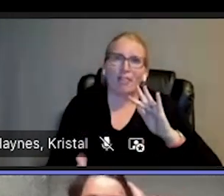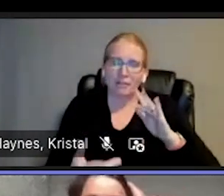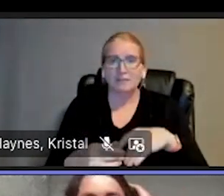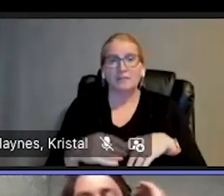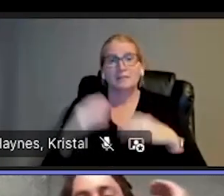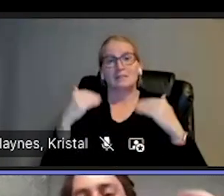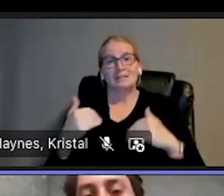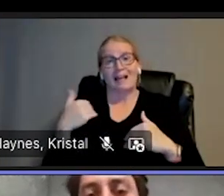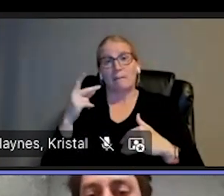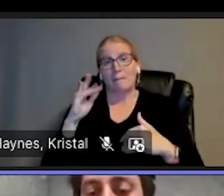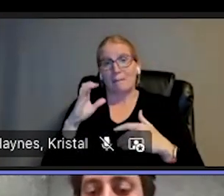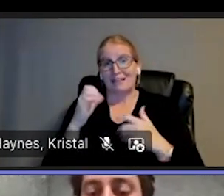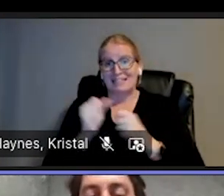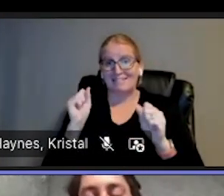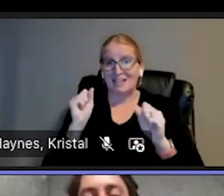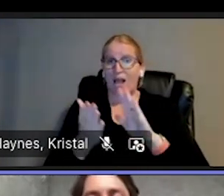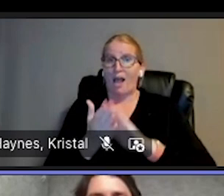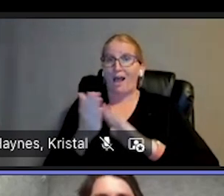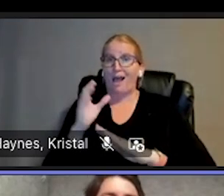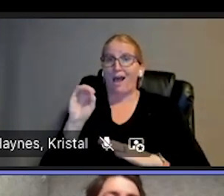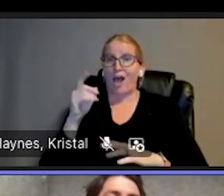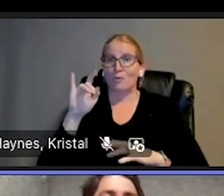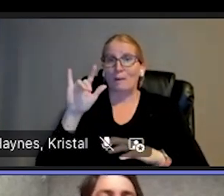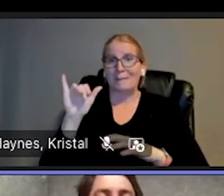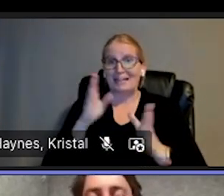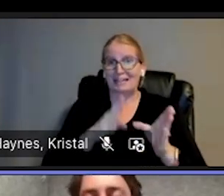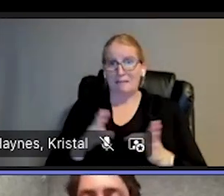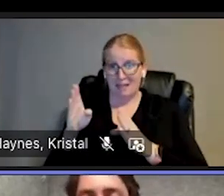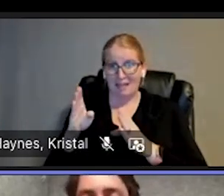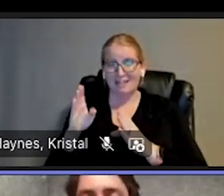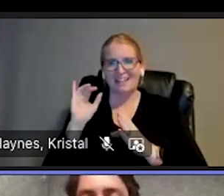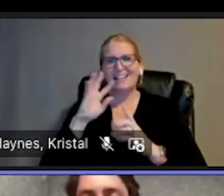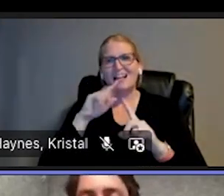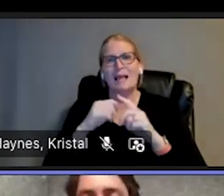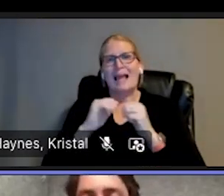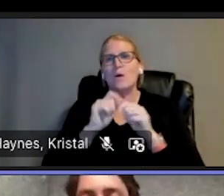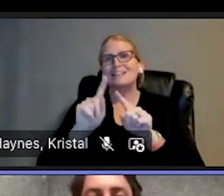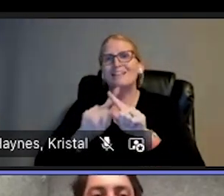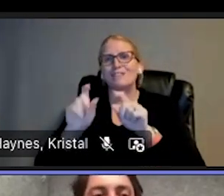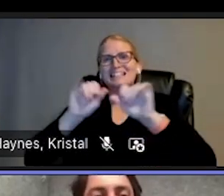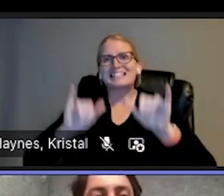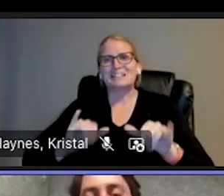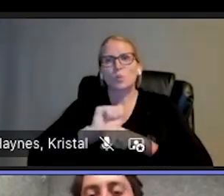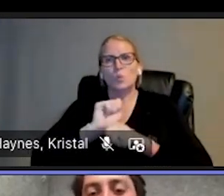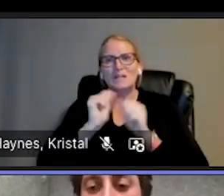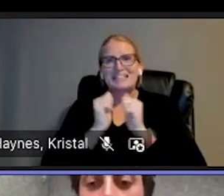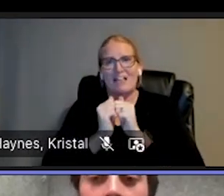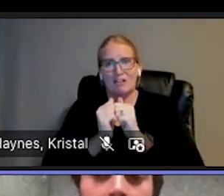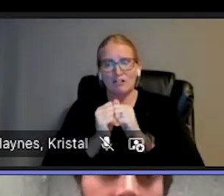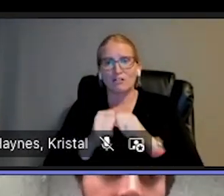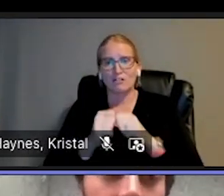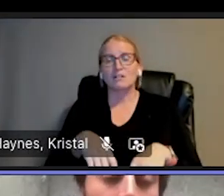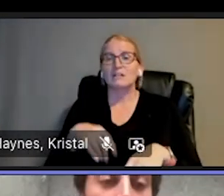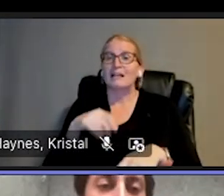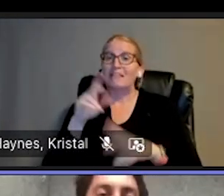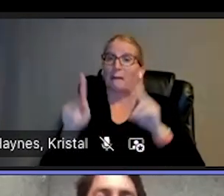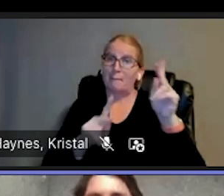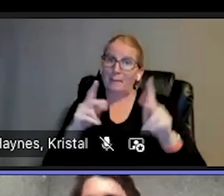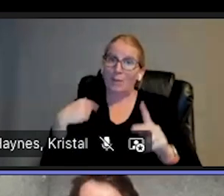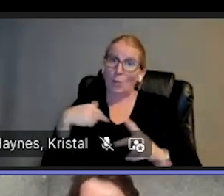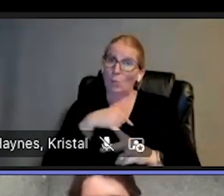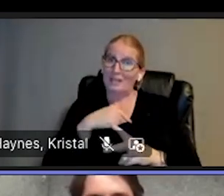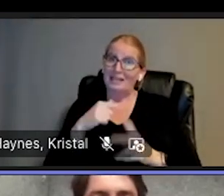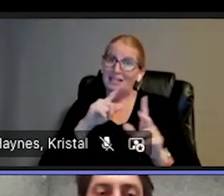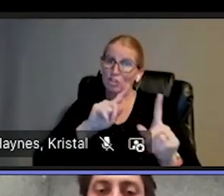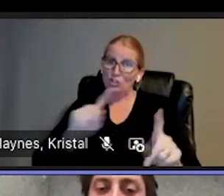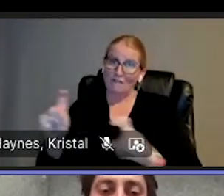different public safety communication systems work together. And stakeholders we talked to said, you know, the goals of that